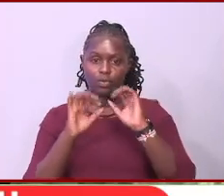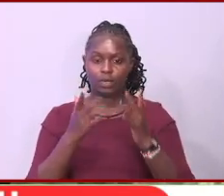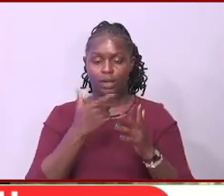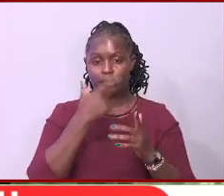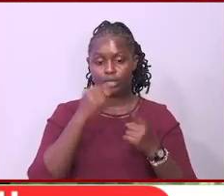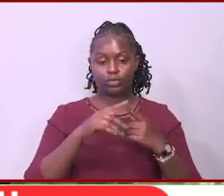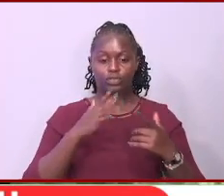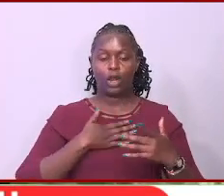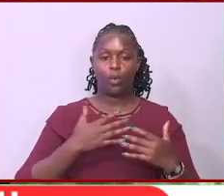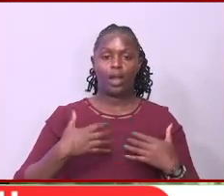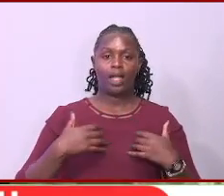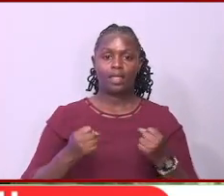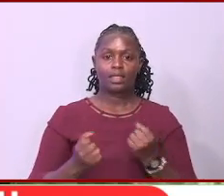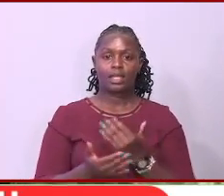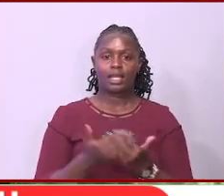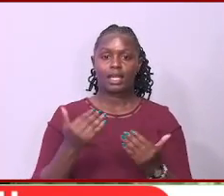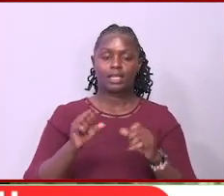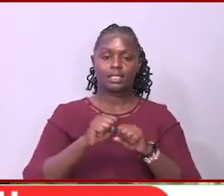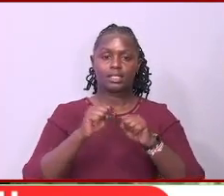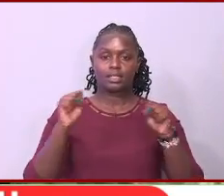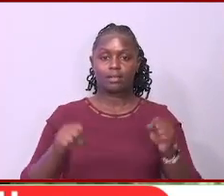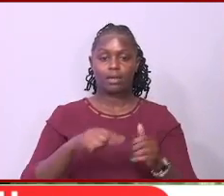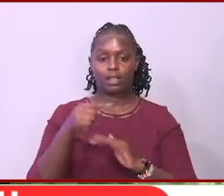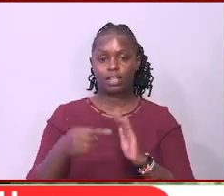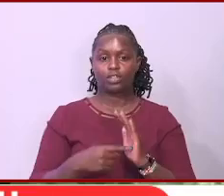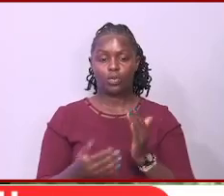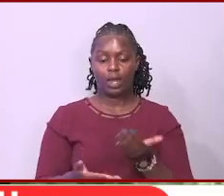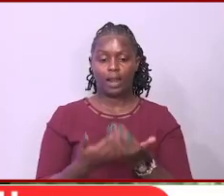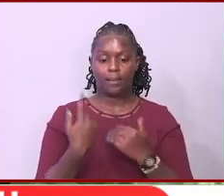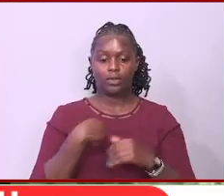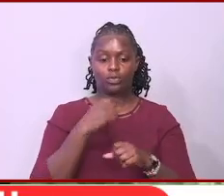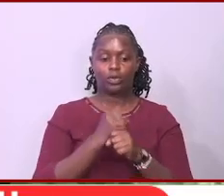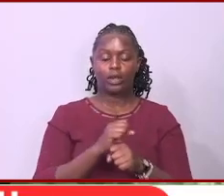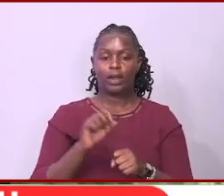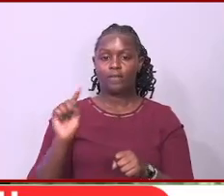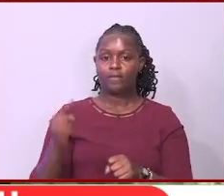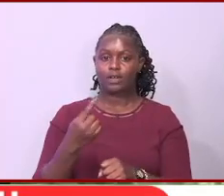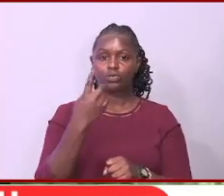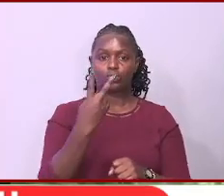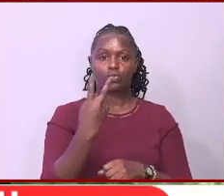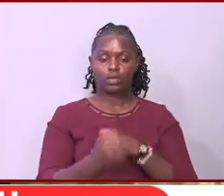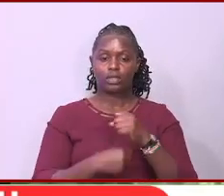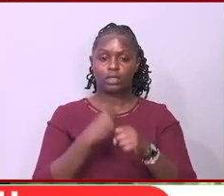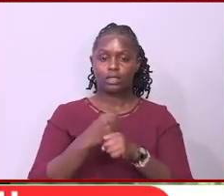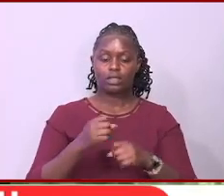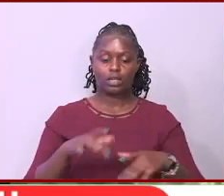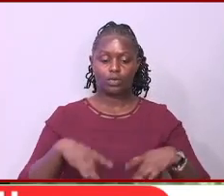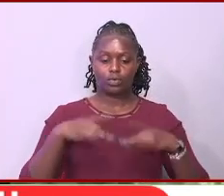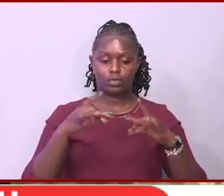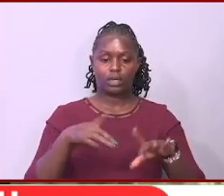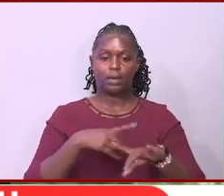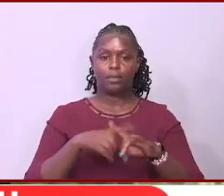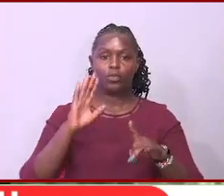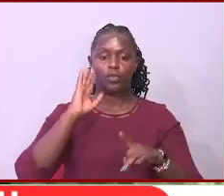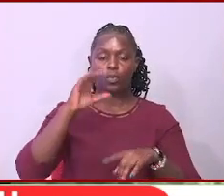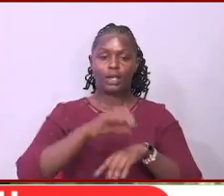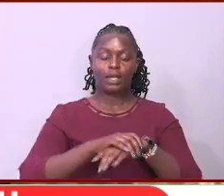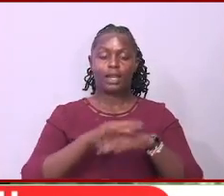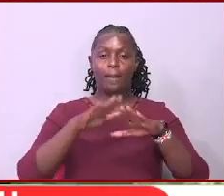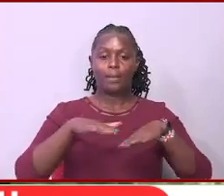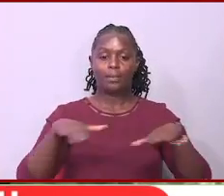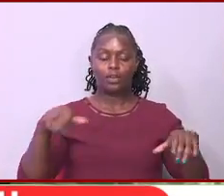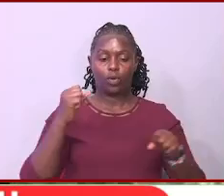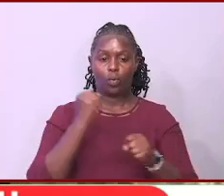law. These exams they would have to do within their first 2 years in Austria, but they will get a permanent working permit there, and